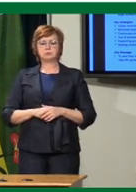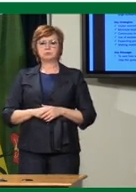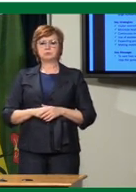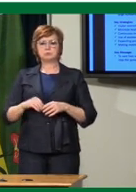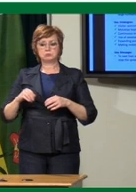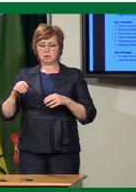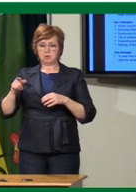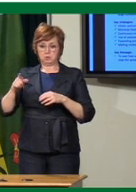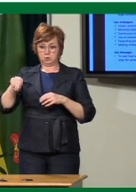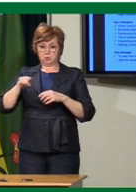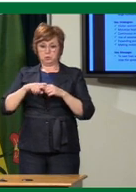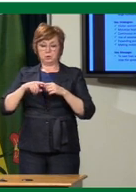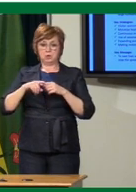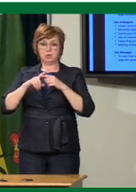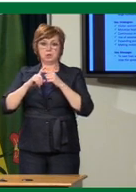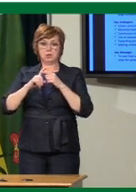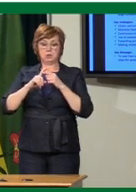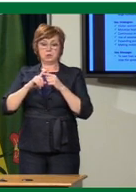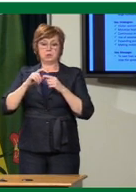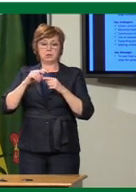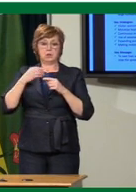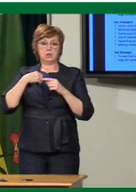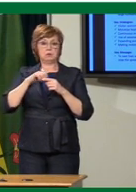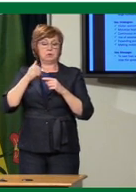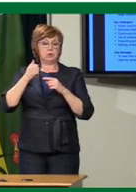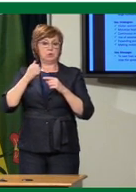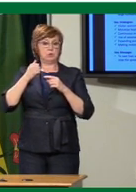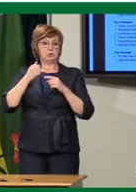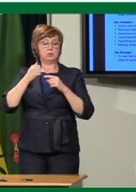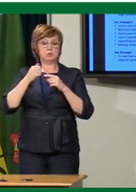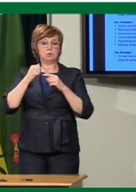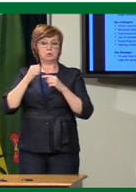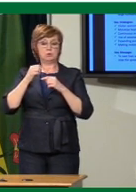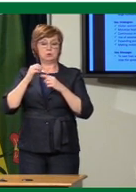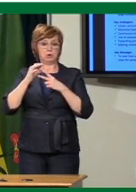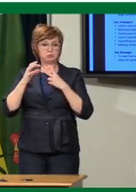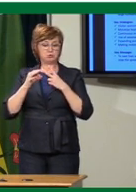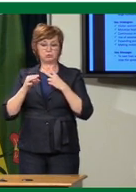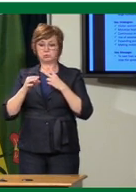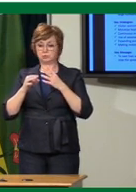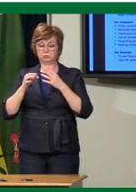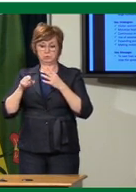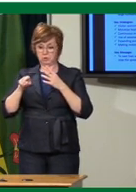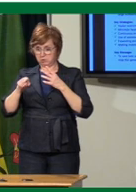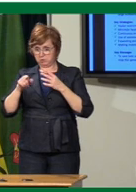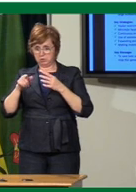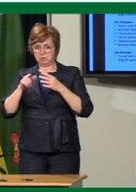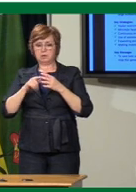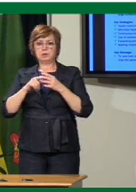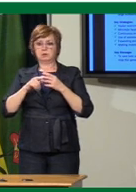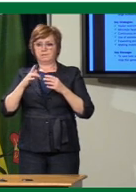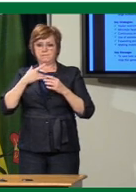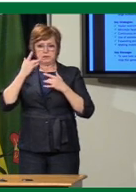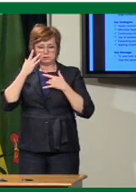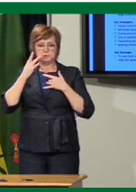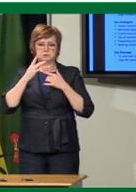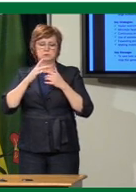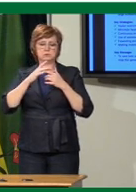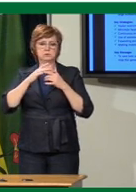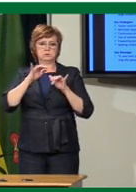use assisted self-isolation as well as secure isolation as a means to allow